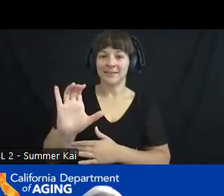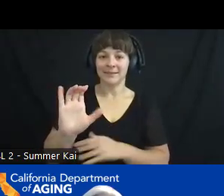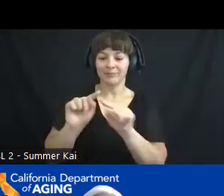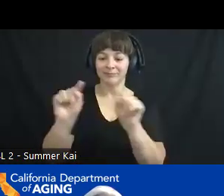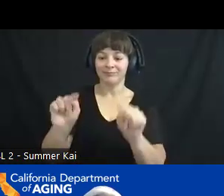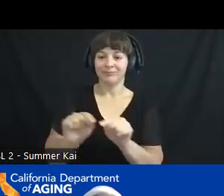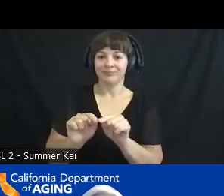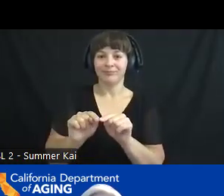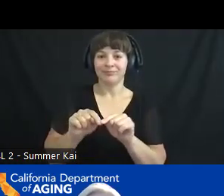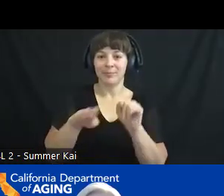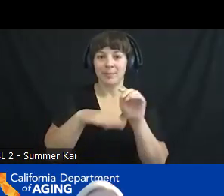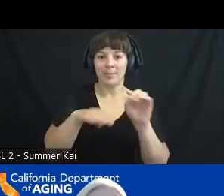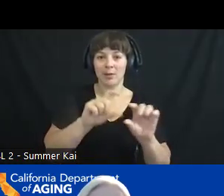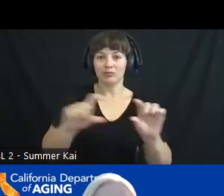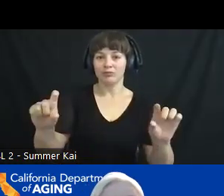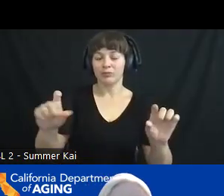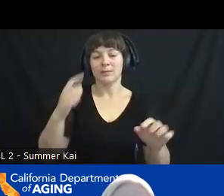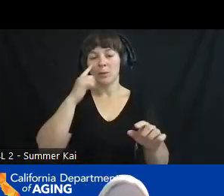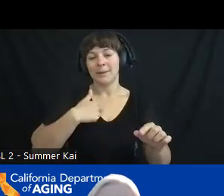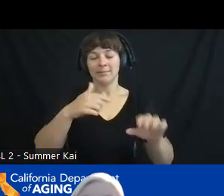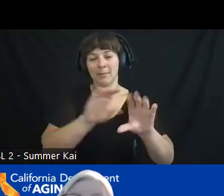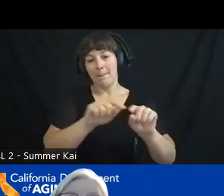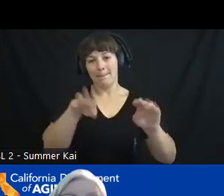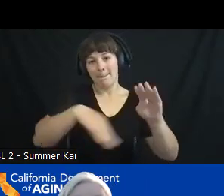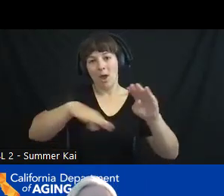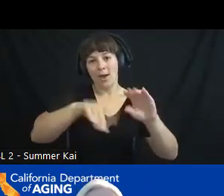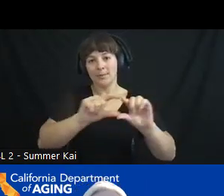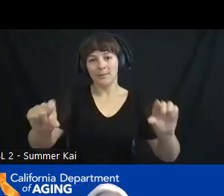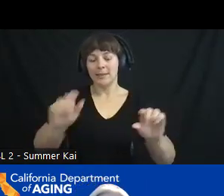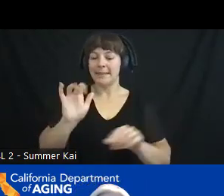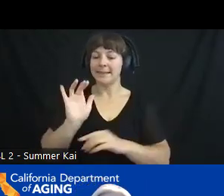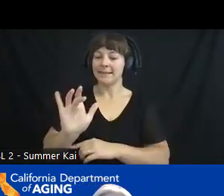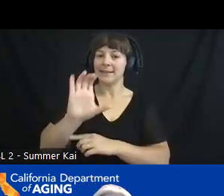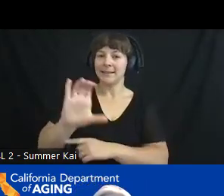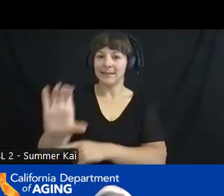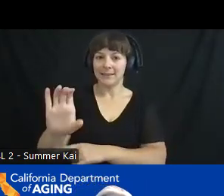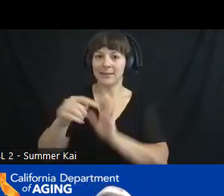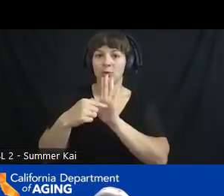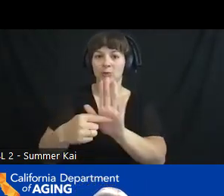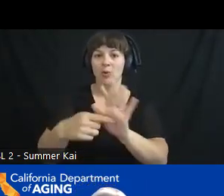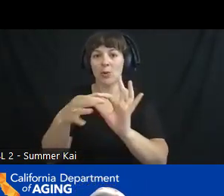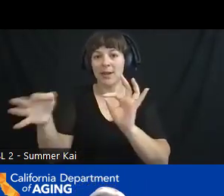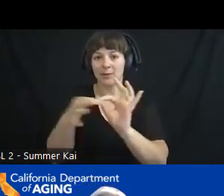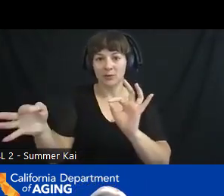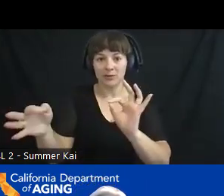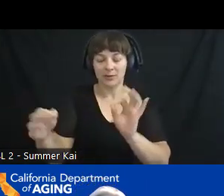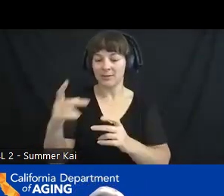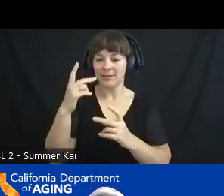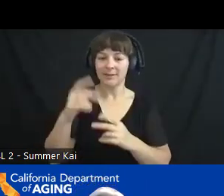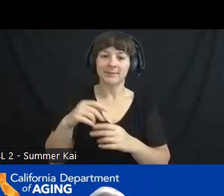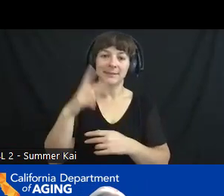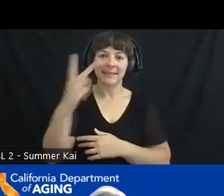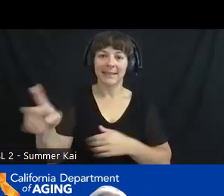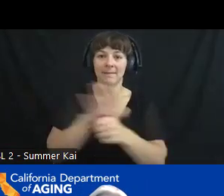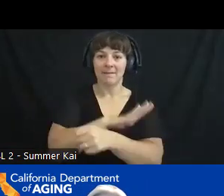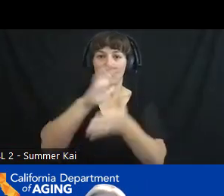your Zoom toolbar. My toolbar is at the bottom. Show captions and click View Full Transcript